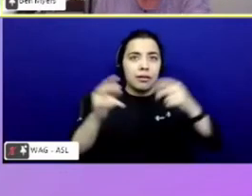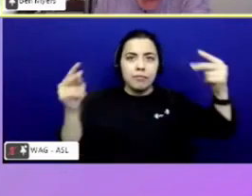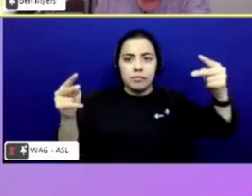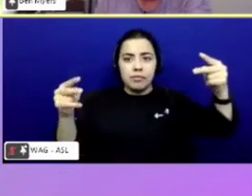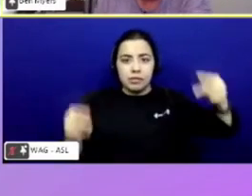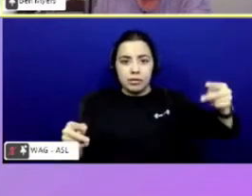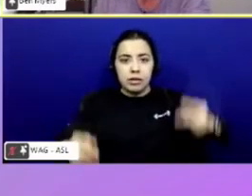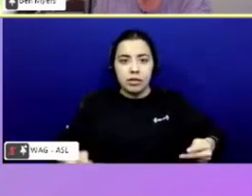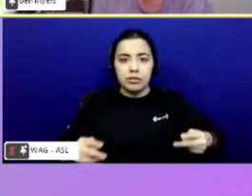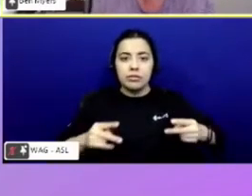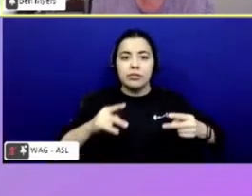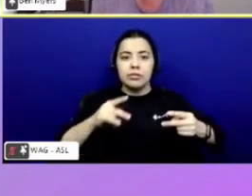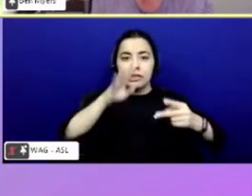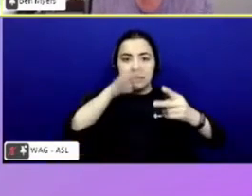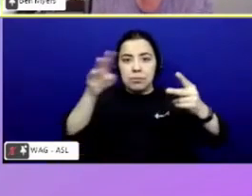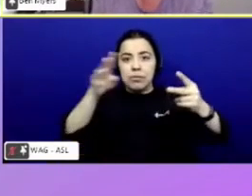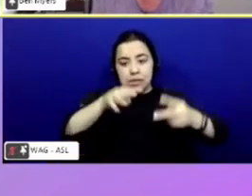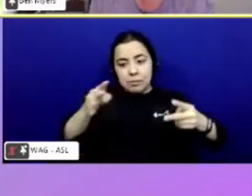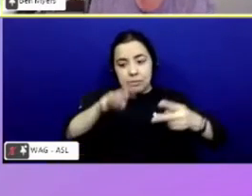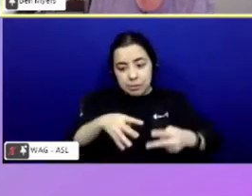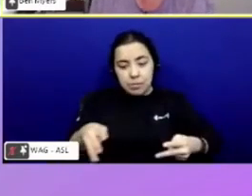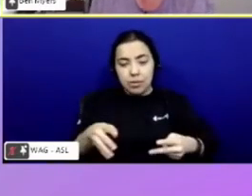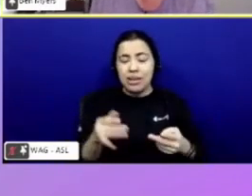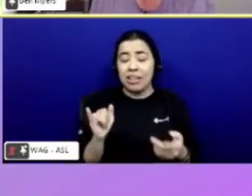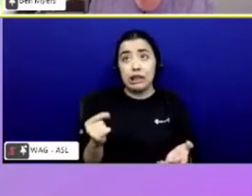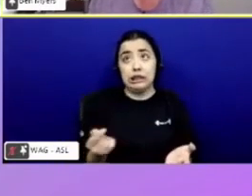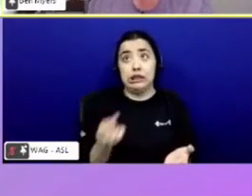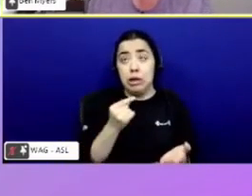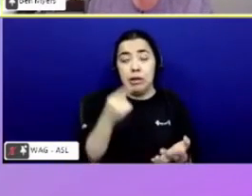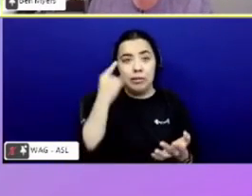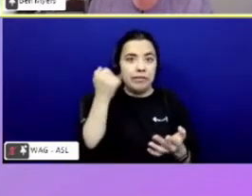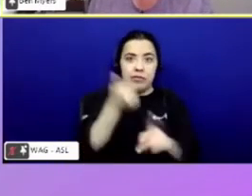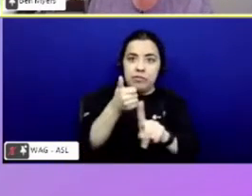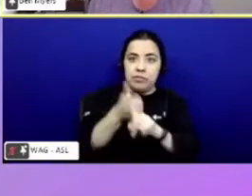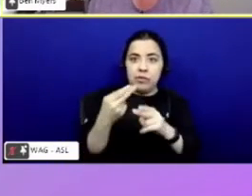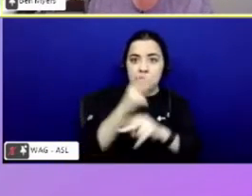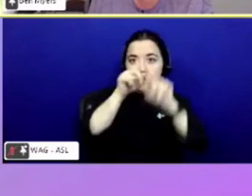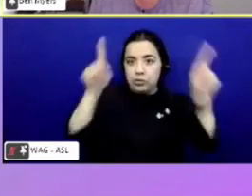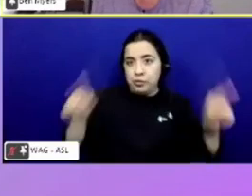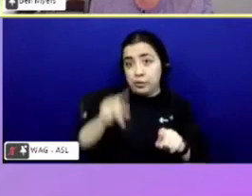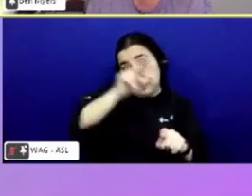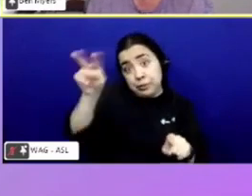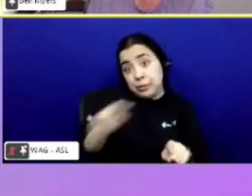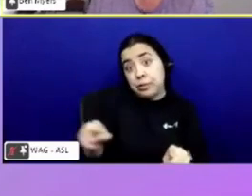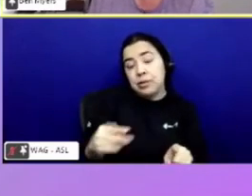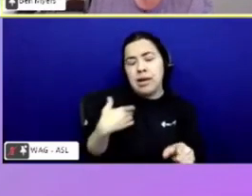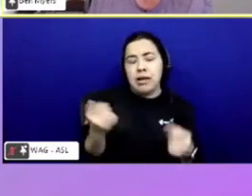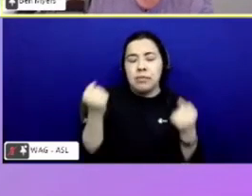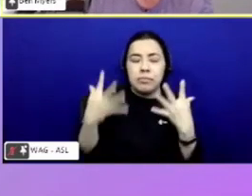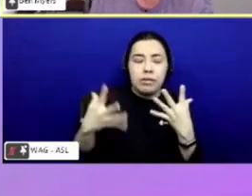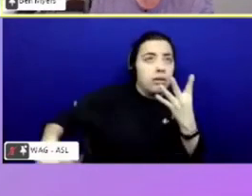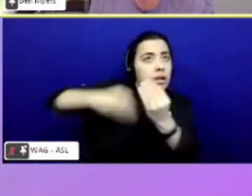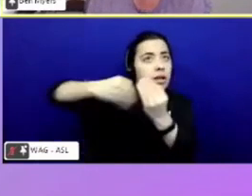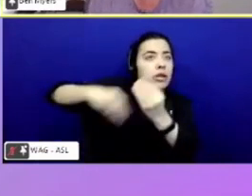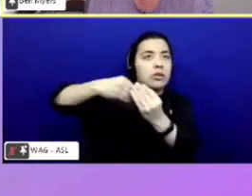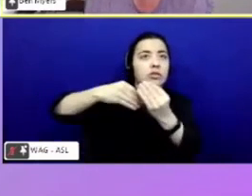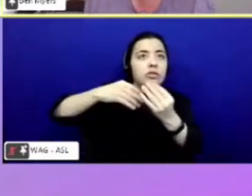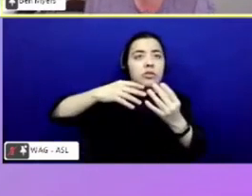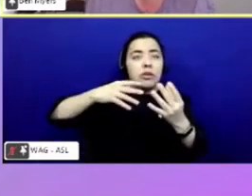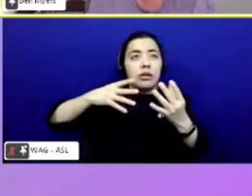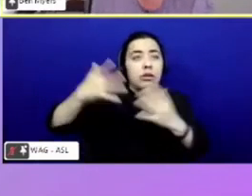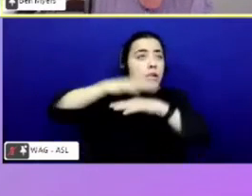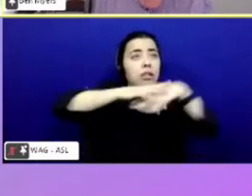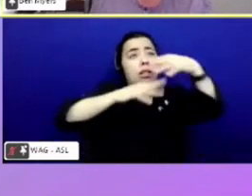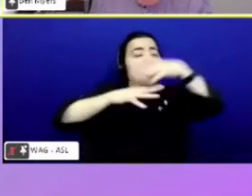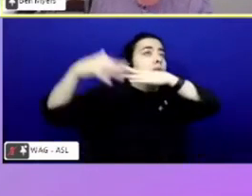this experience sucks for screen reader users, right? You get so much extra verbosity that just adds